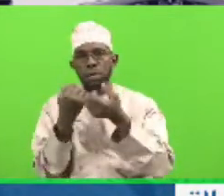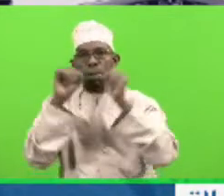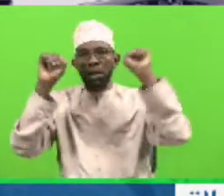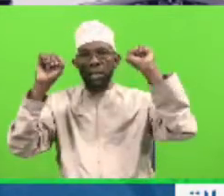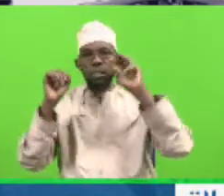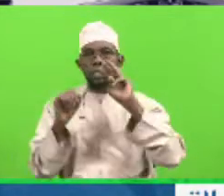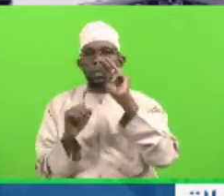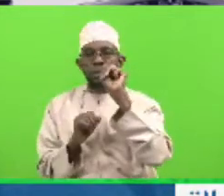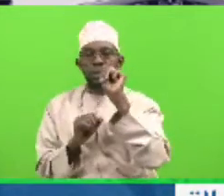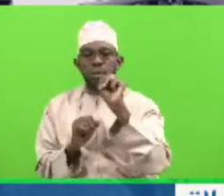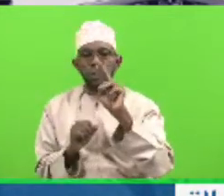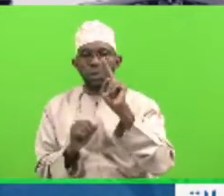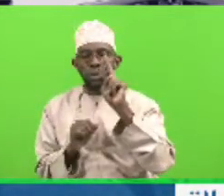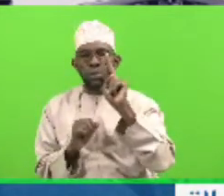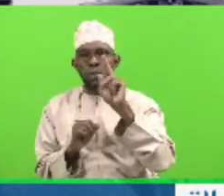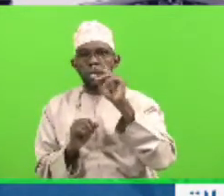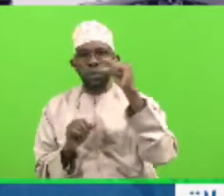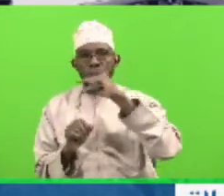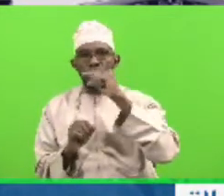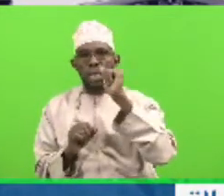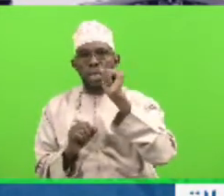And I think you saw it in the WhatsApp.